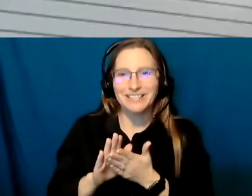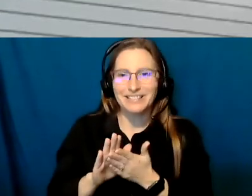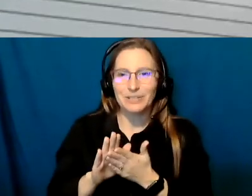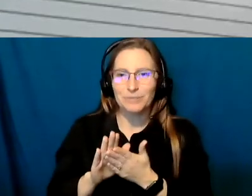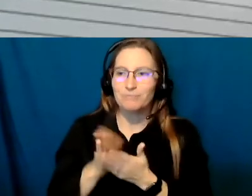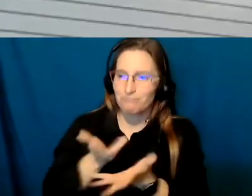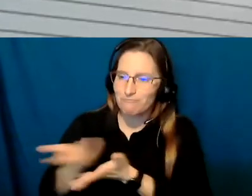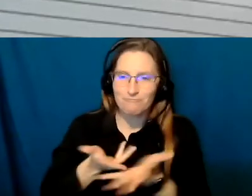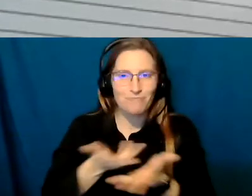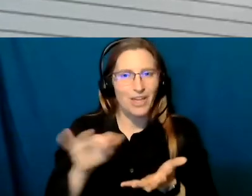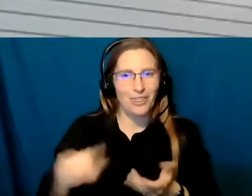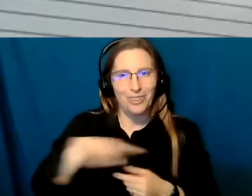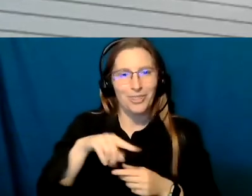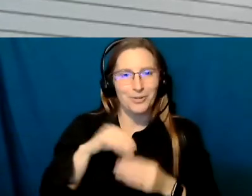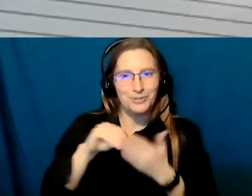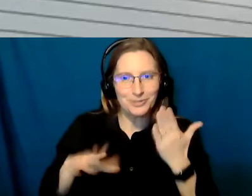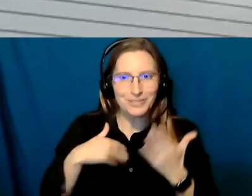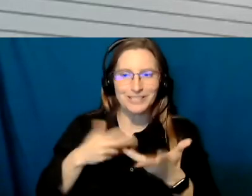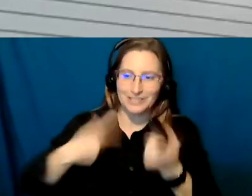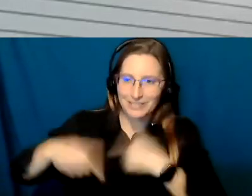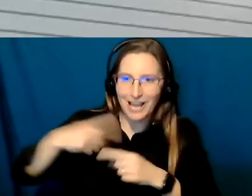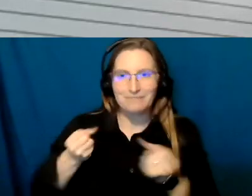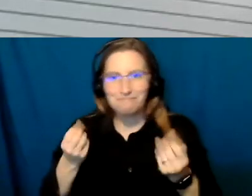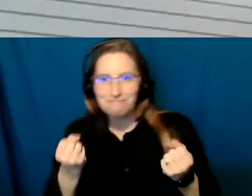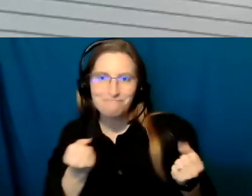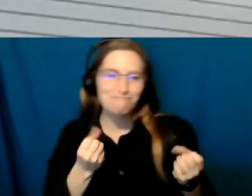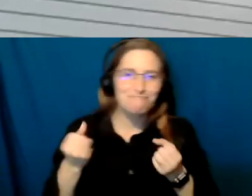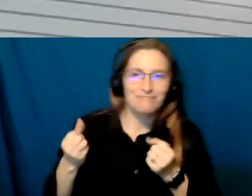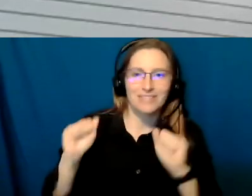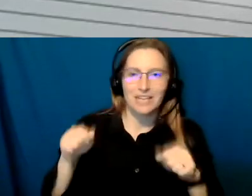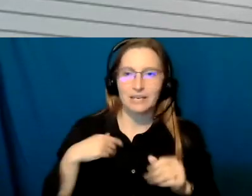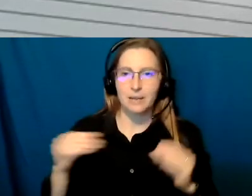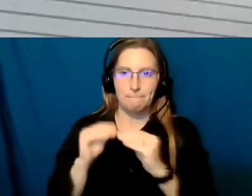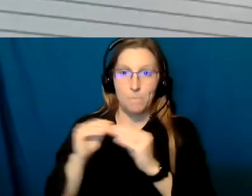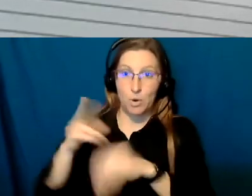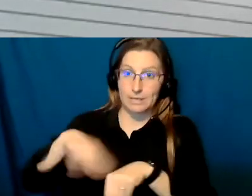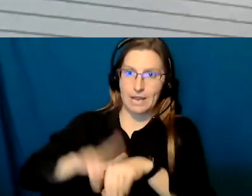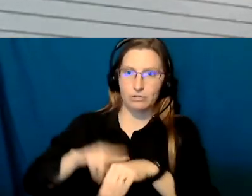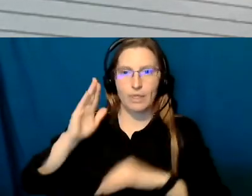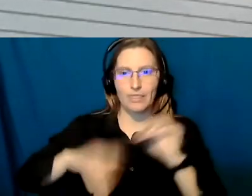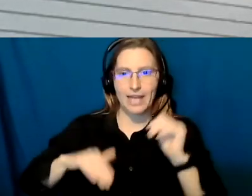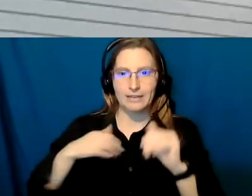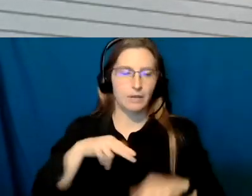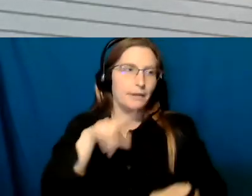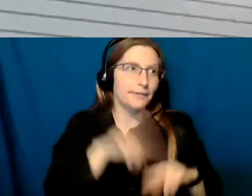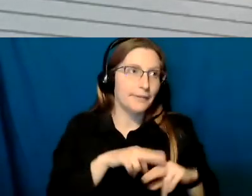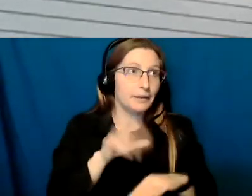work with those students and to sign with them. And it's more natural than just sitting at a